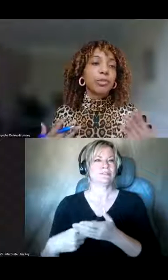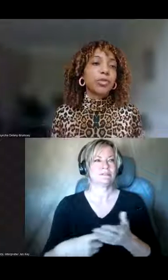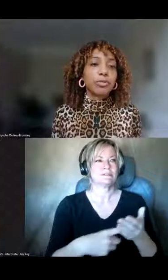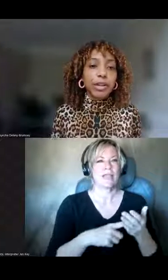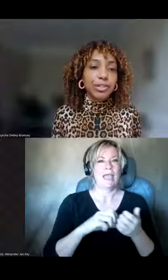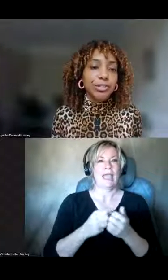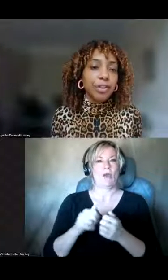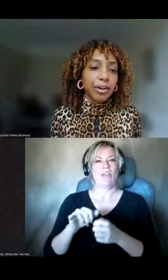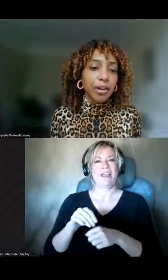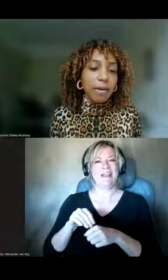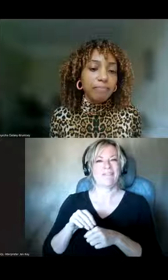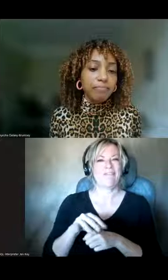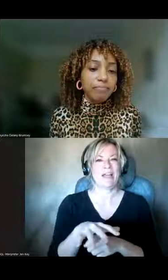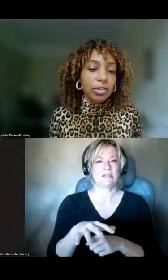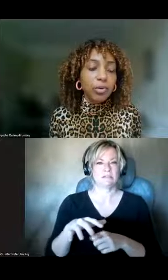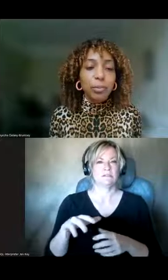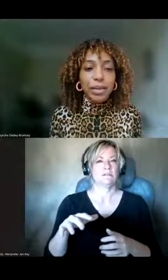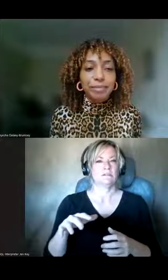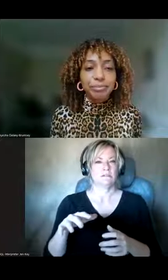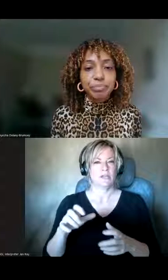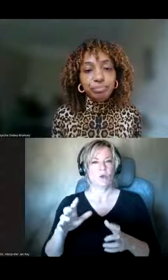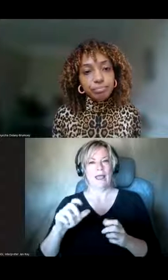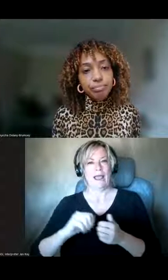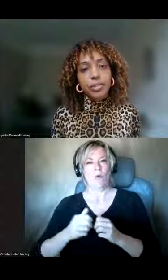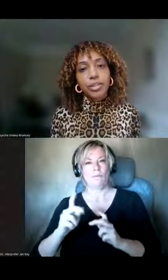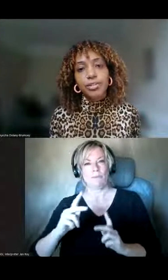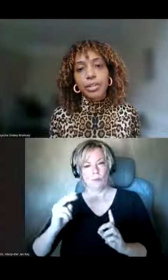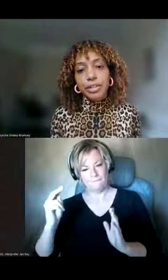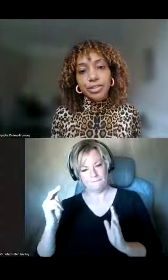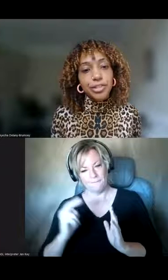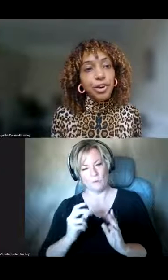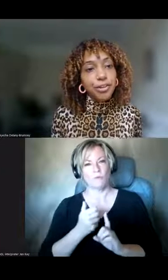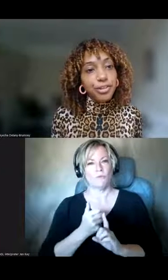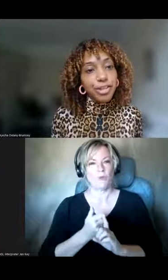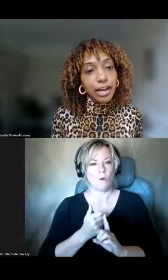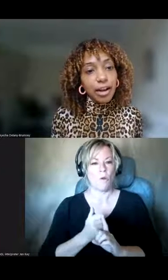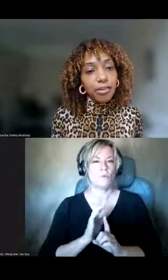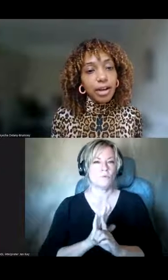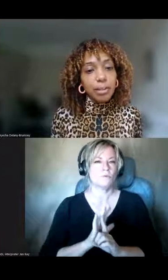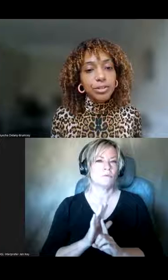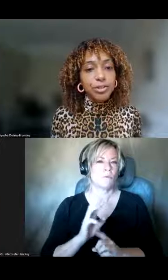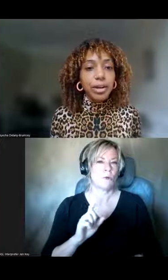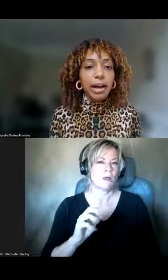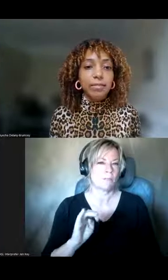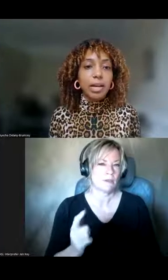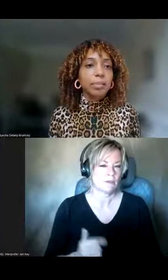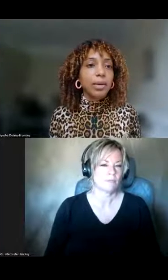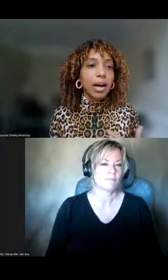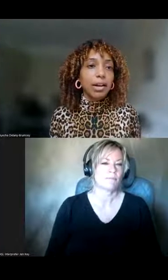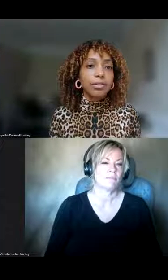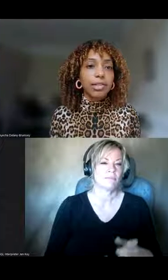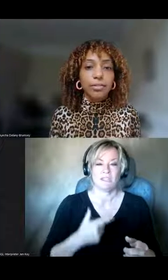youth's own reflection of their well-being. So definitely an interesting article to check out, and sure to have